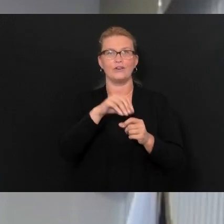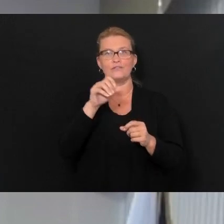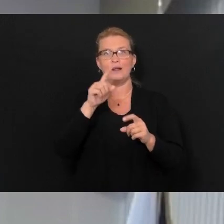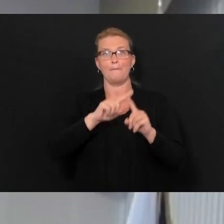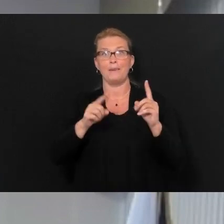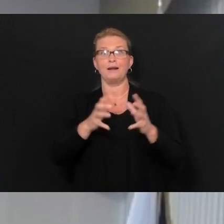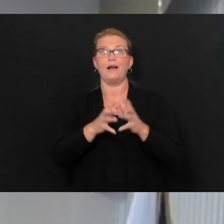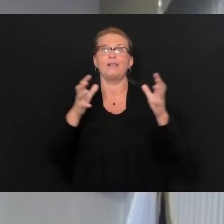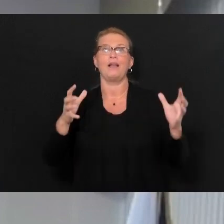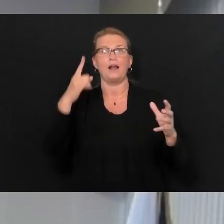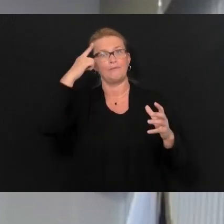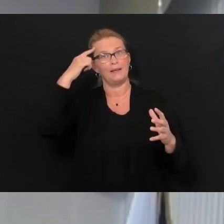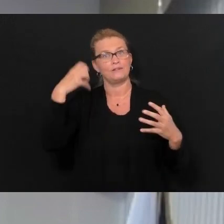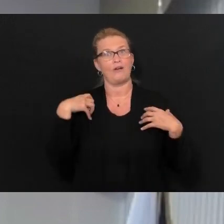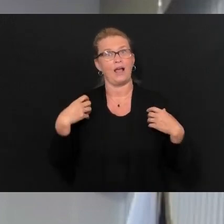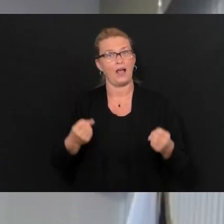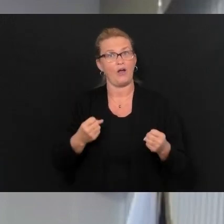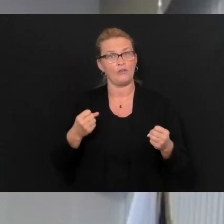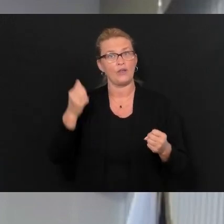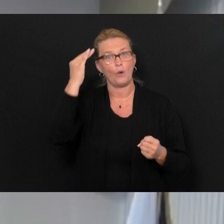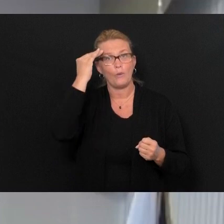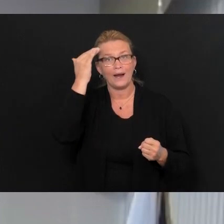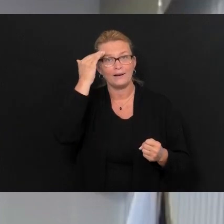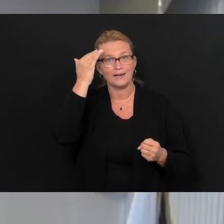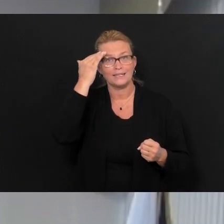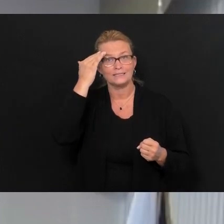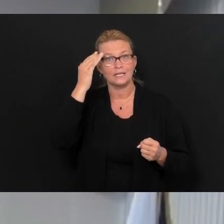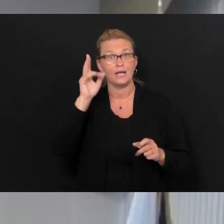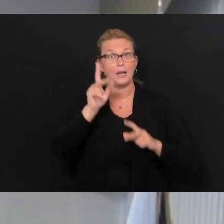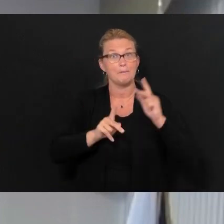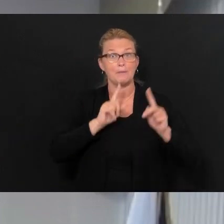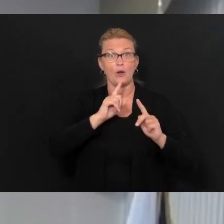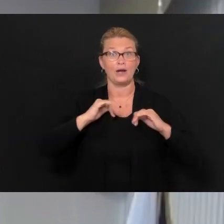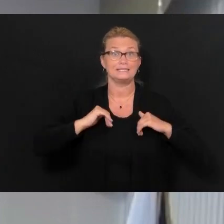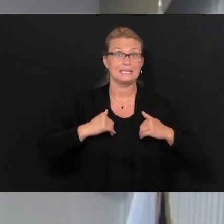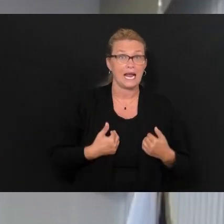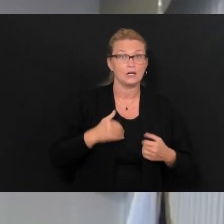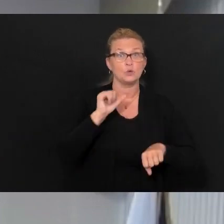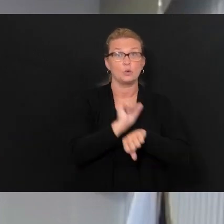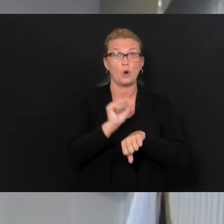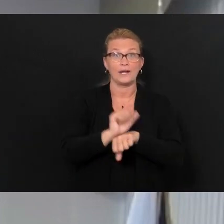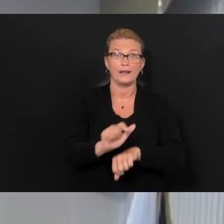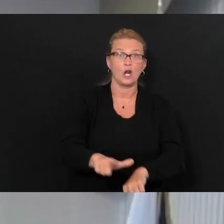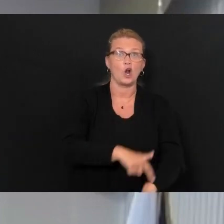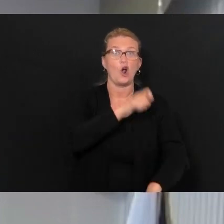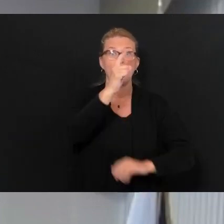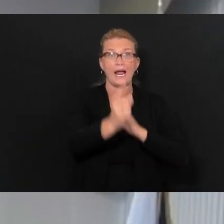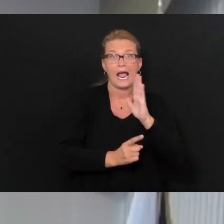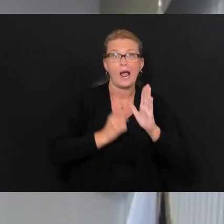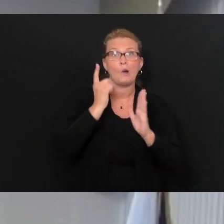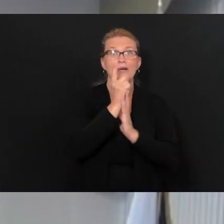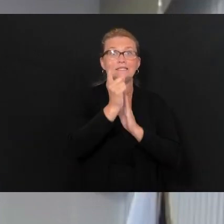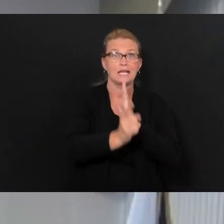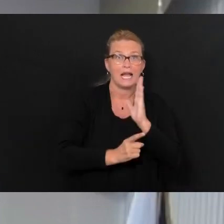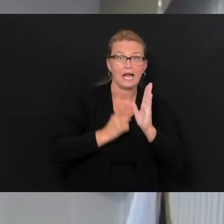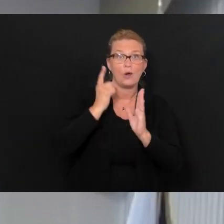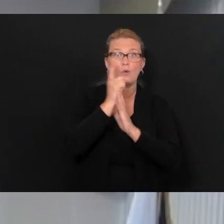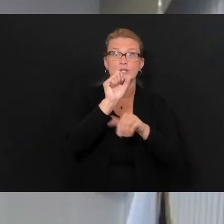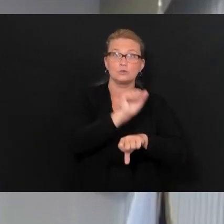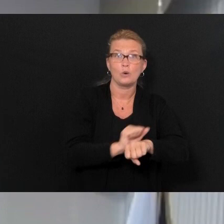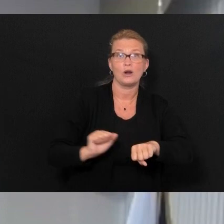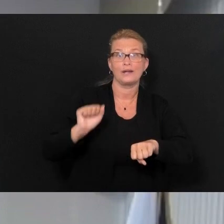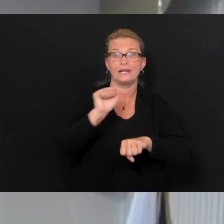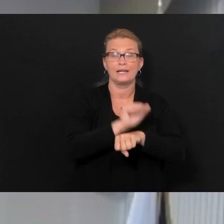health awareness, COVID fatigue. People are tired, they've been working long hours, but there is a lot of that that's taken into account. But as